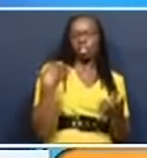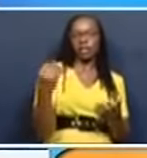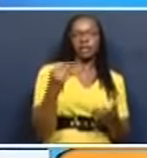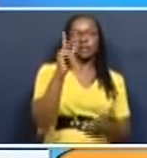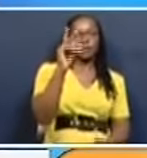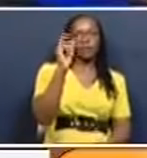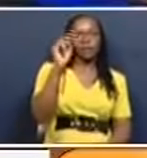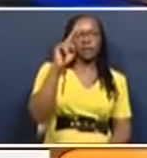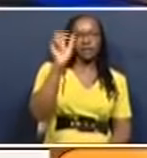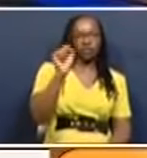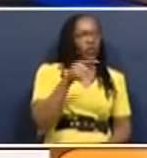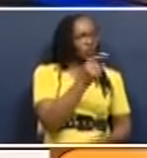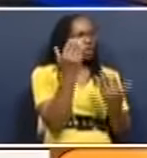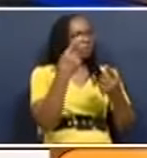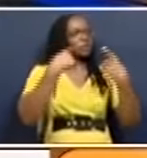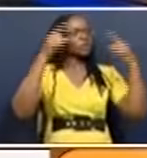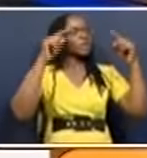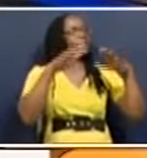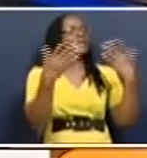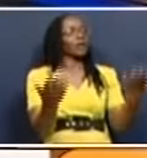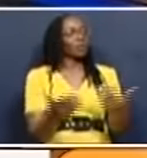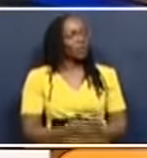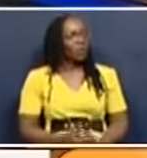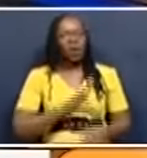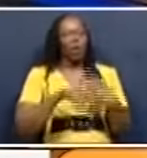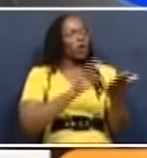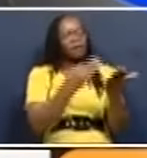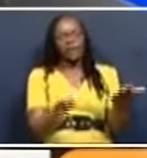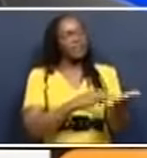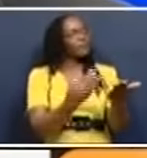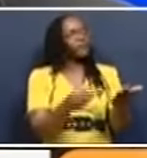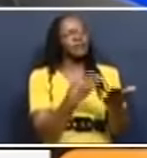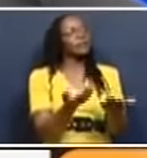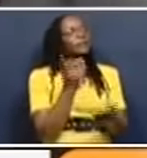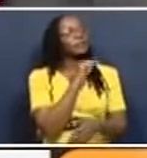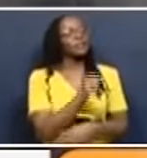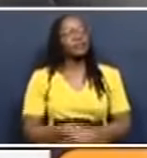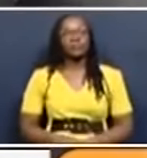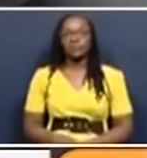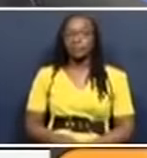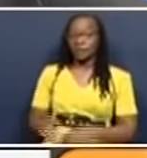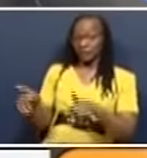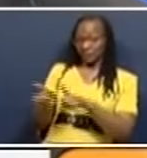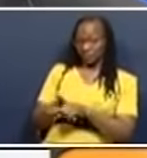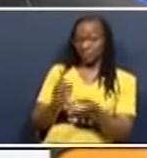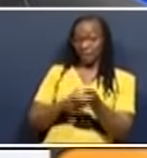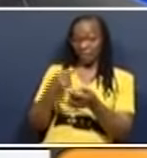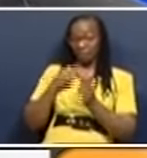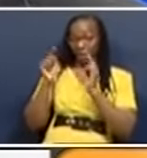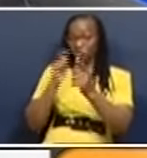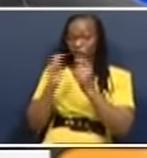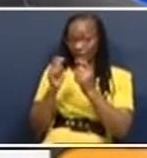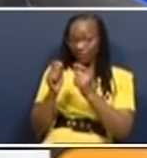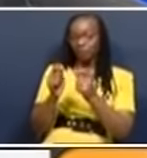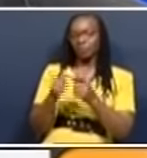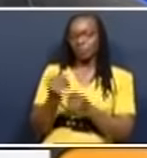why would you expect to succeed where all of them have failed? I was asked the same question by the MPs when they were debating me, and I said, if